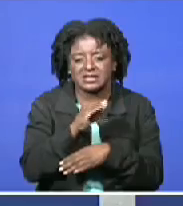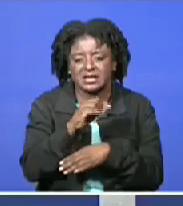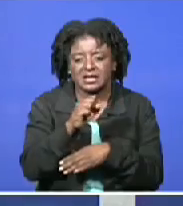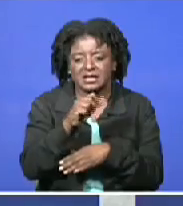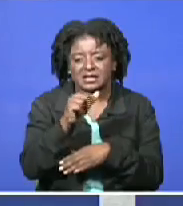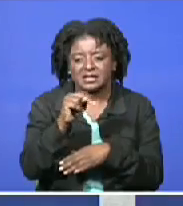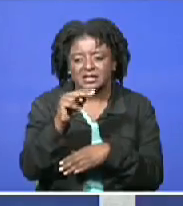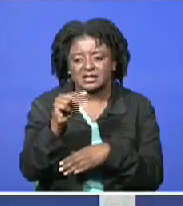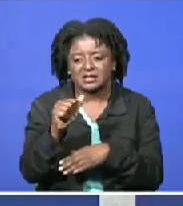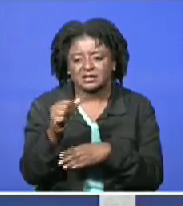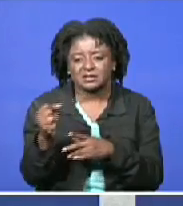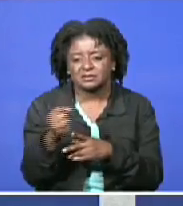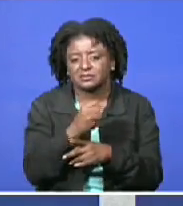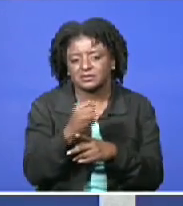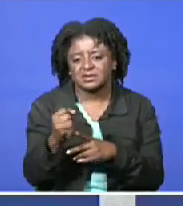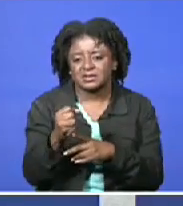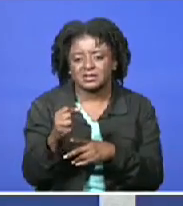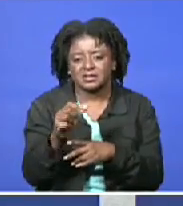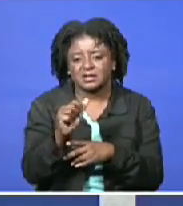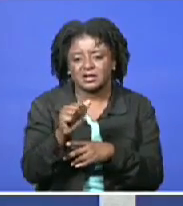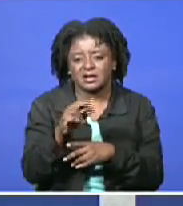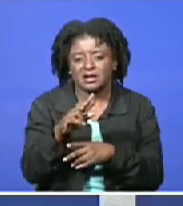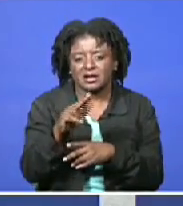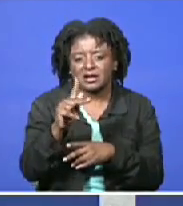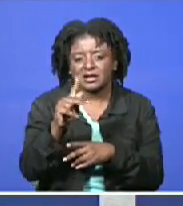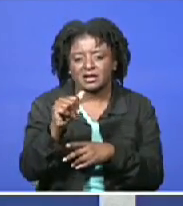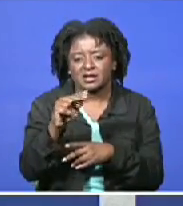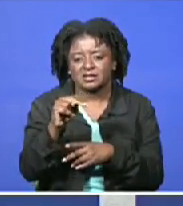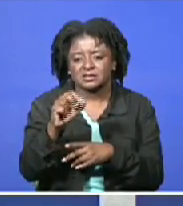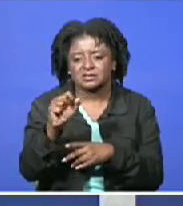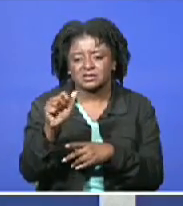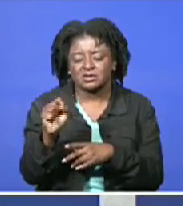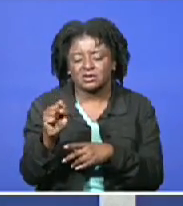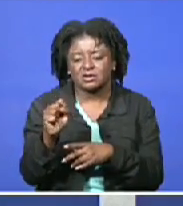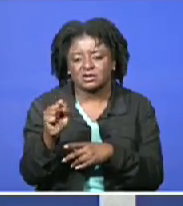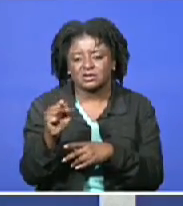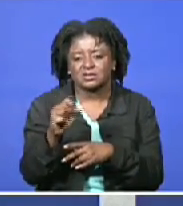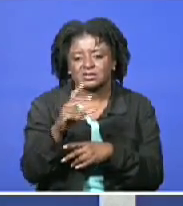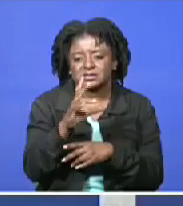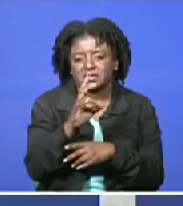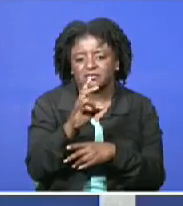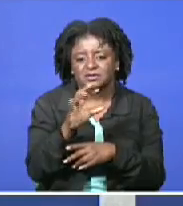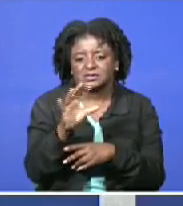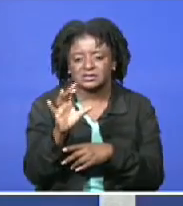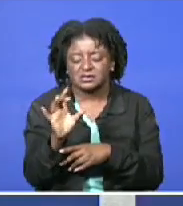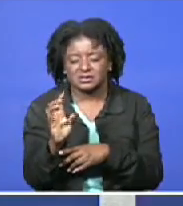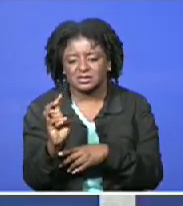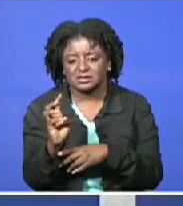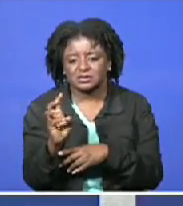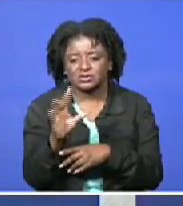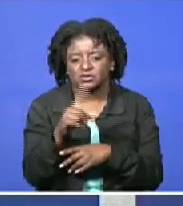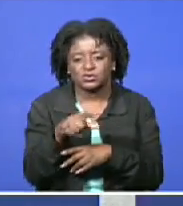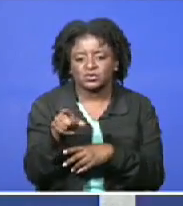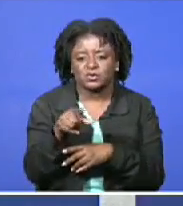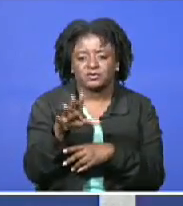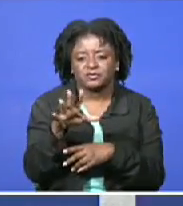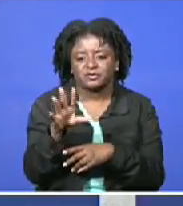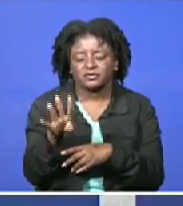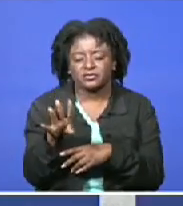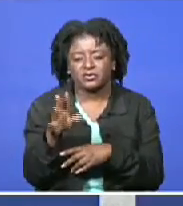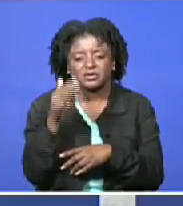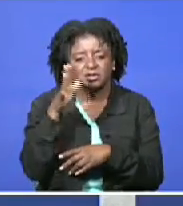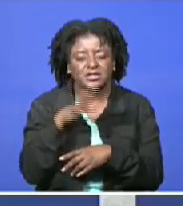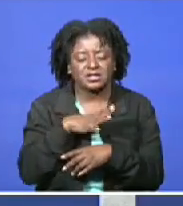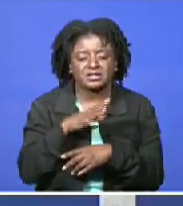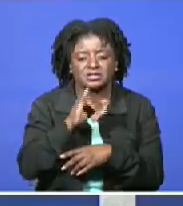Tournament, knocking out Arkansas State 76-54. Up next now will be Georgia Southern on Friday. On the ladies' side,